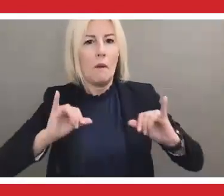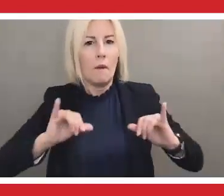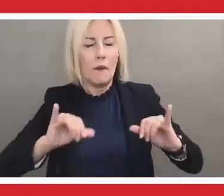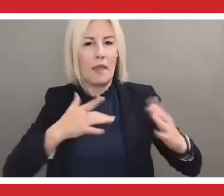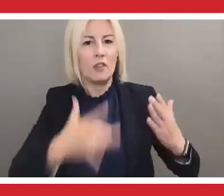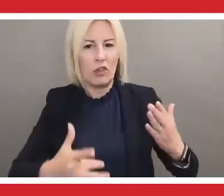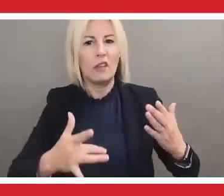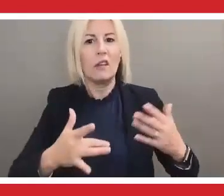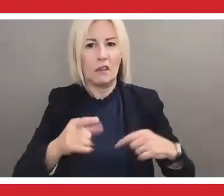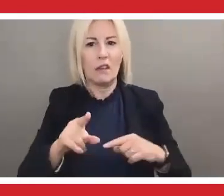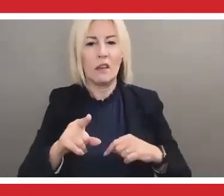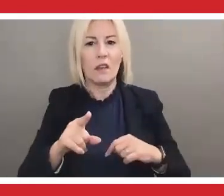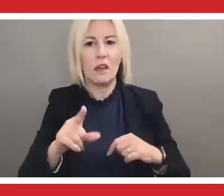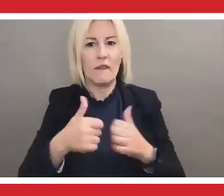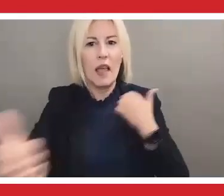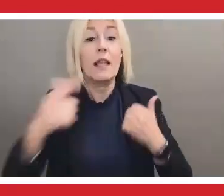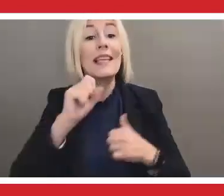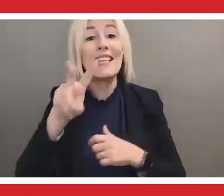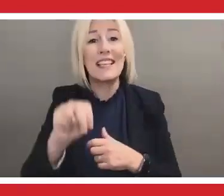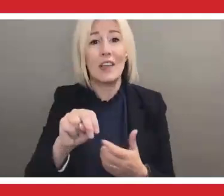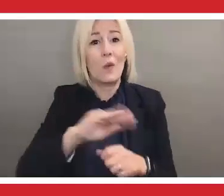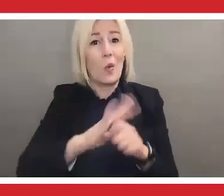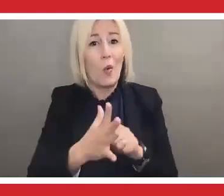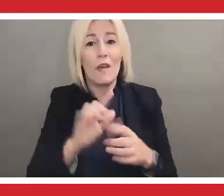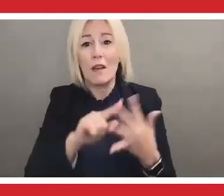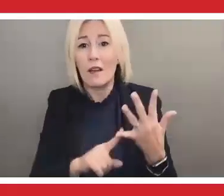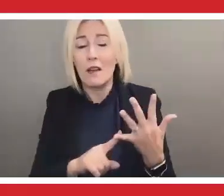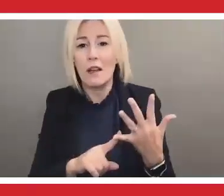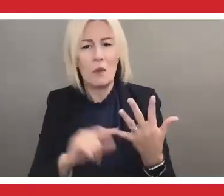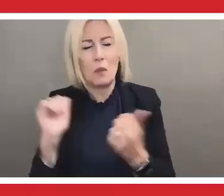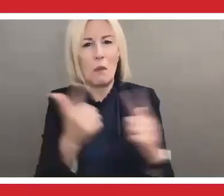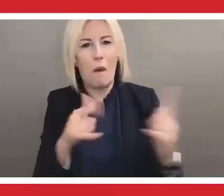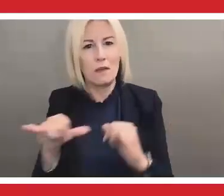even COVID applications were rather similar